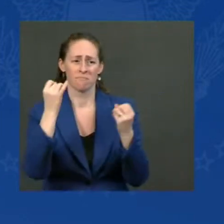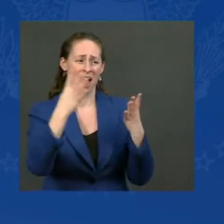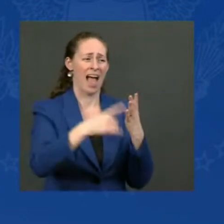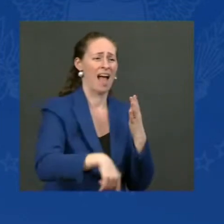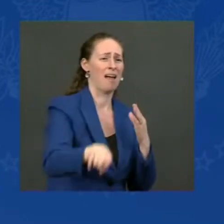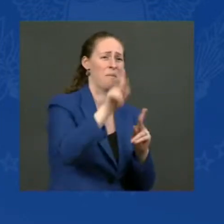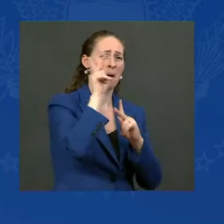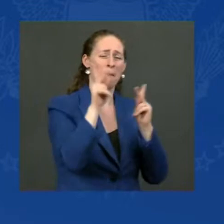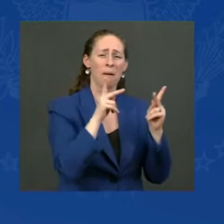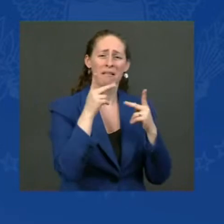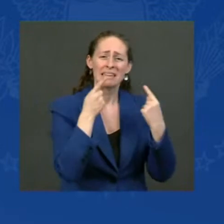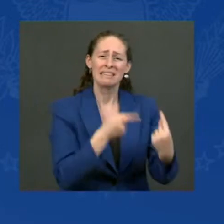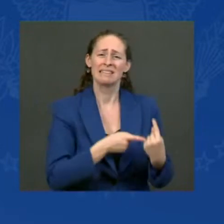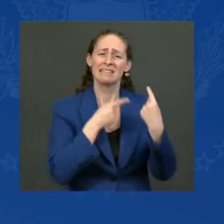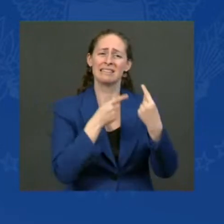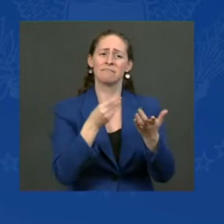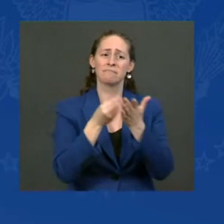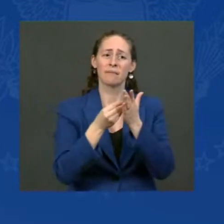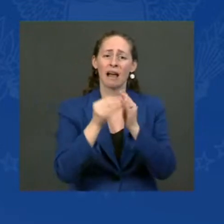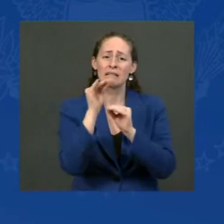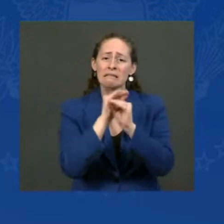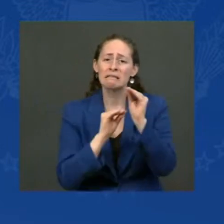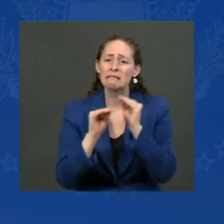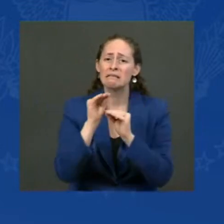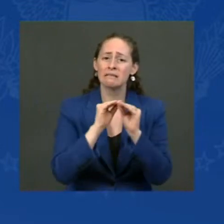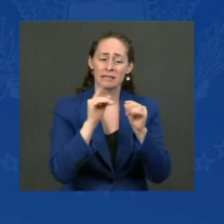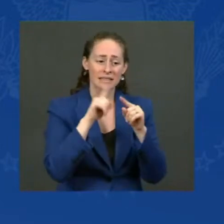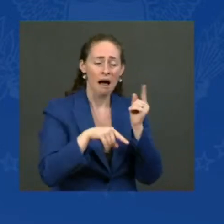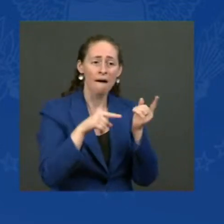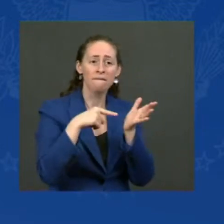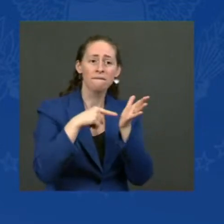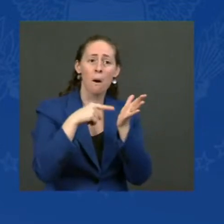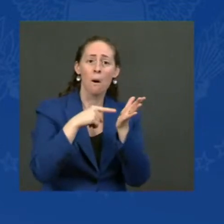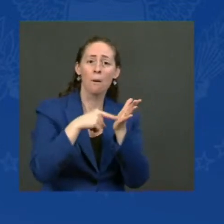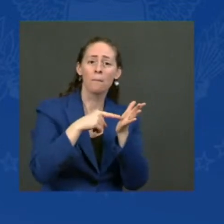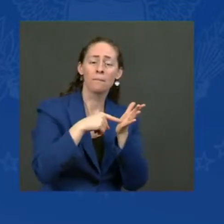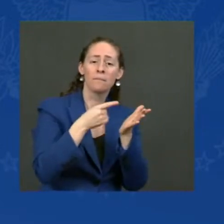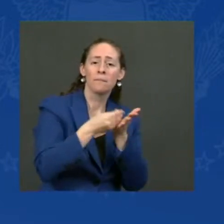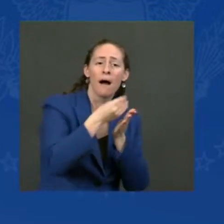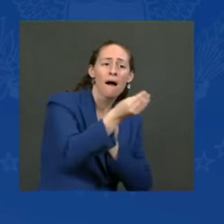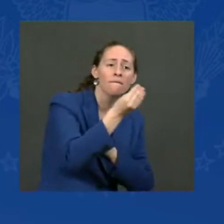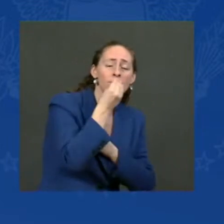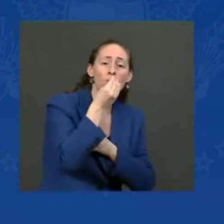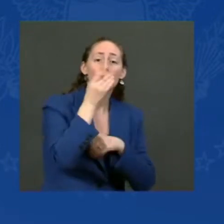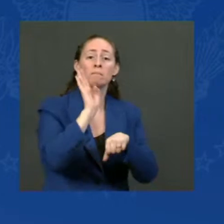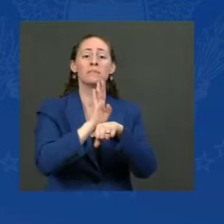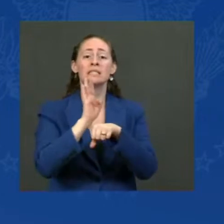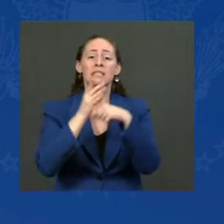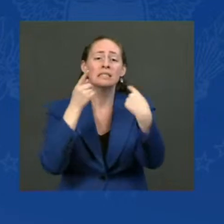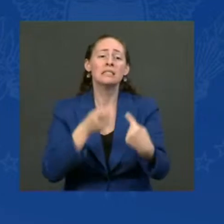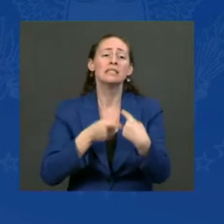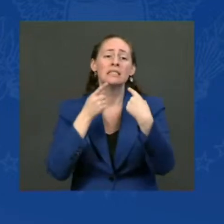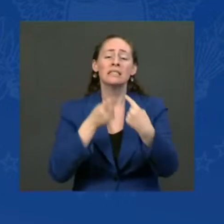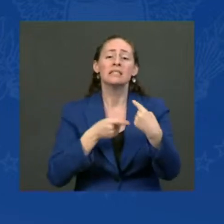table, or to get their businesses off the ground, or simply send their children to school.